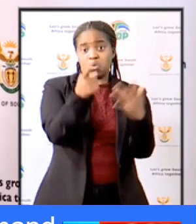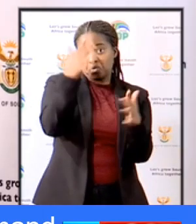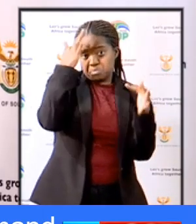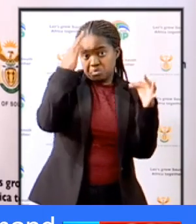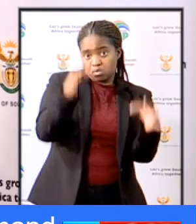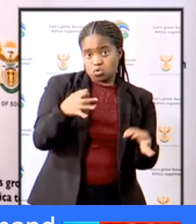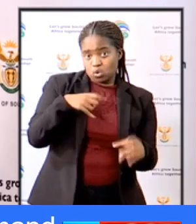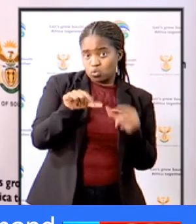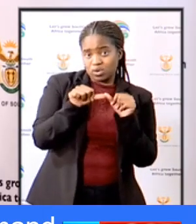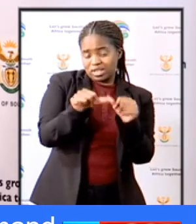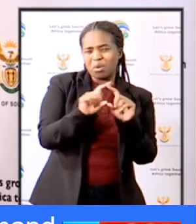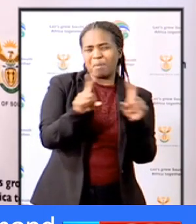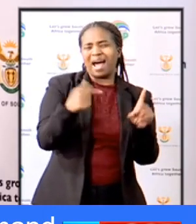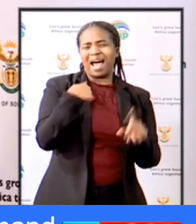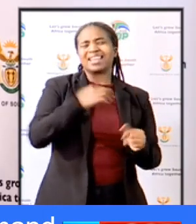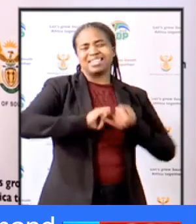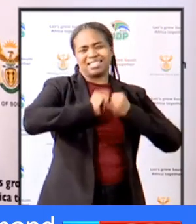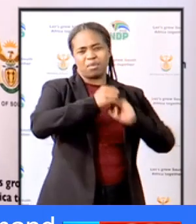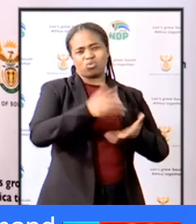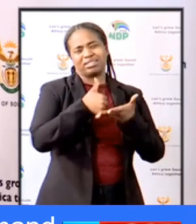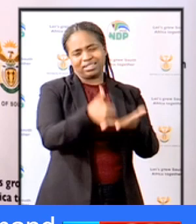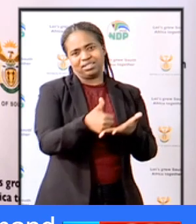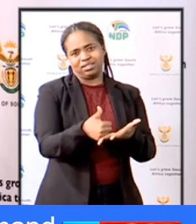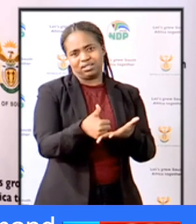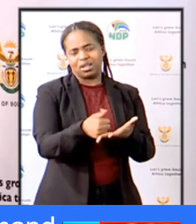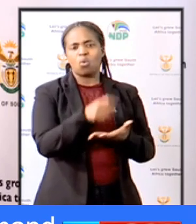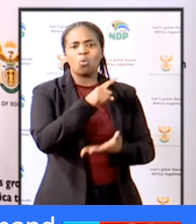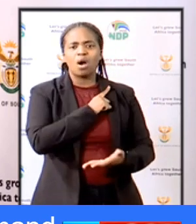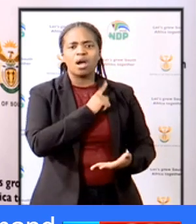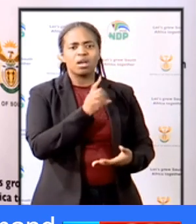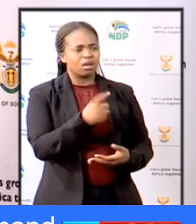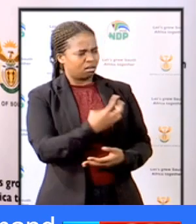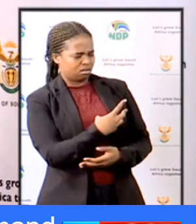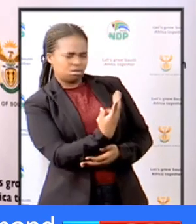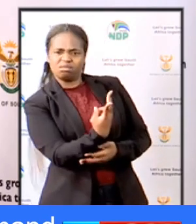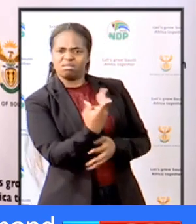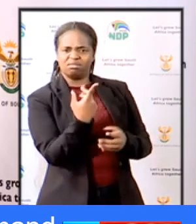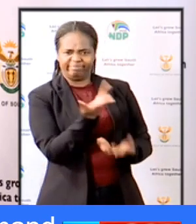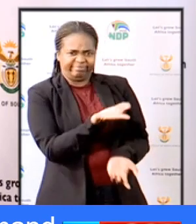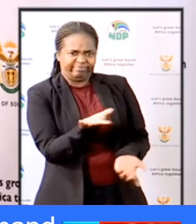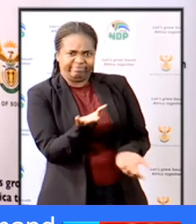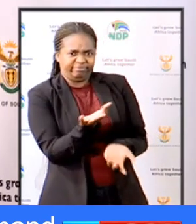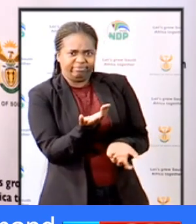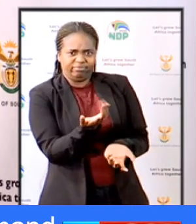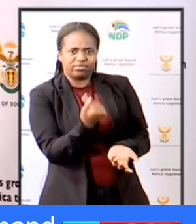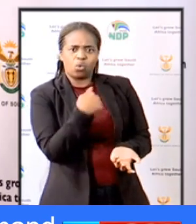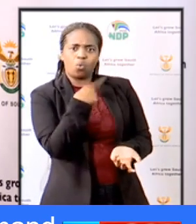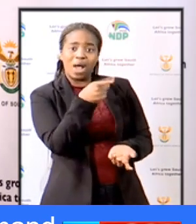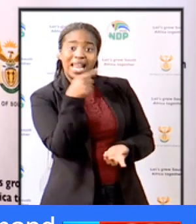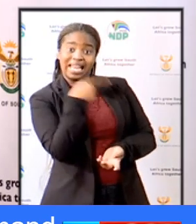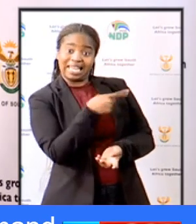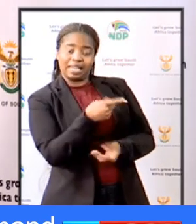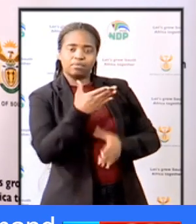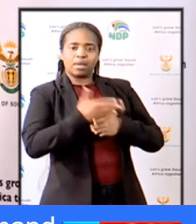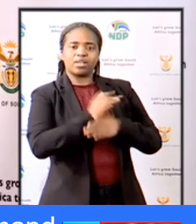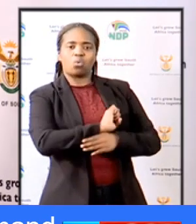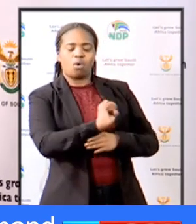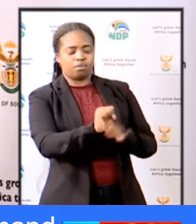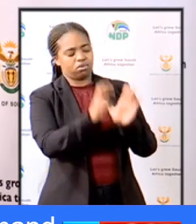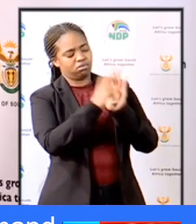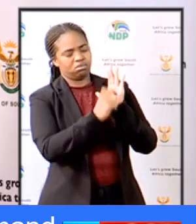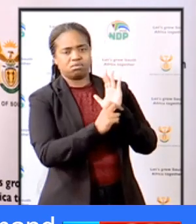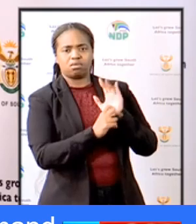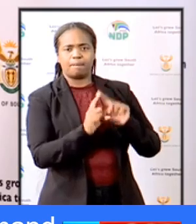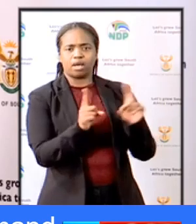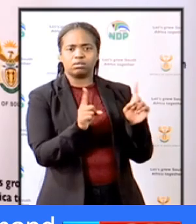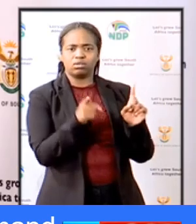to continue, but I'm just trying to assist, so that you don't ask these ministers who deal with regulations about schools